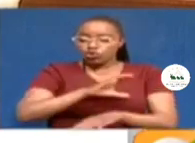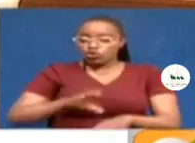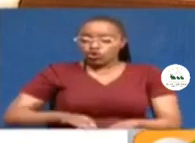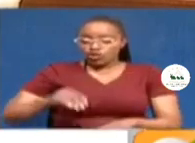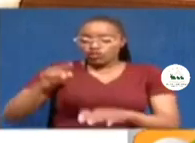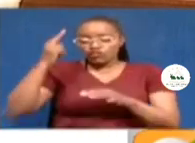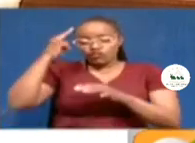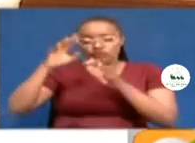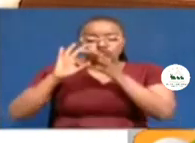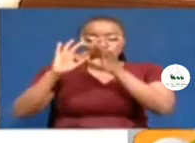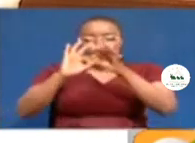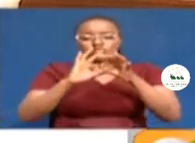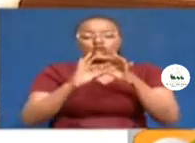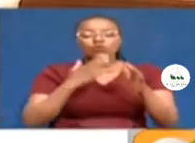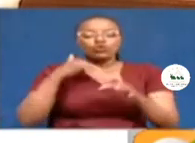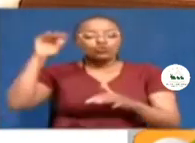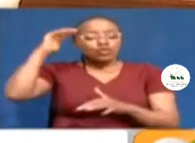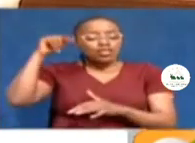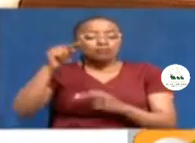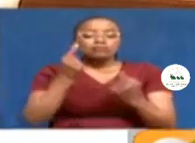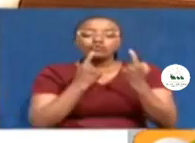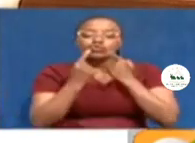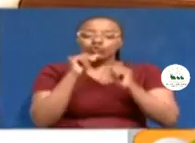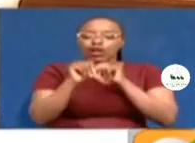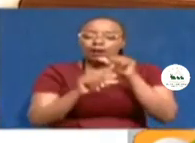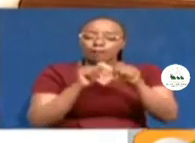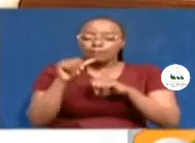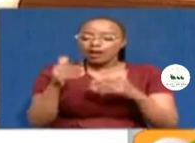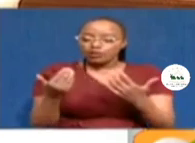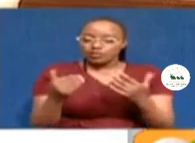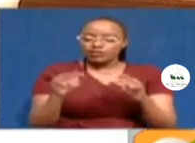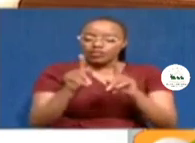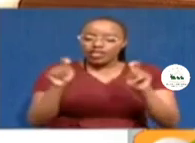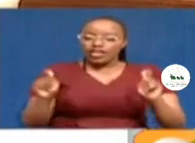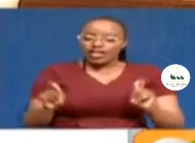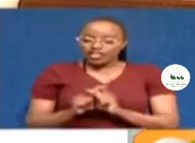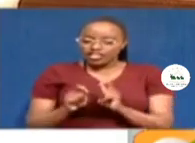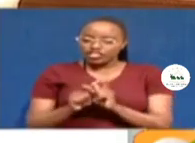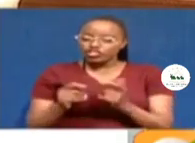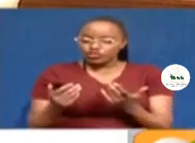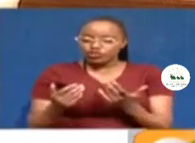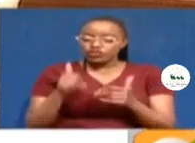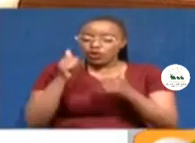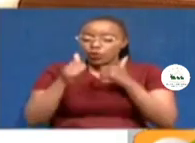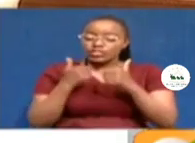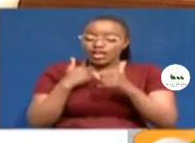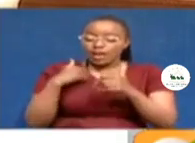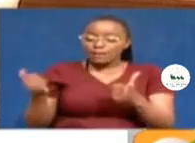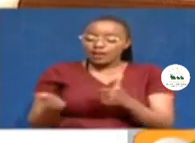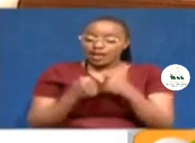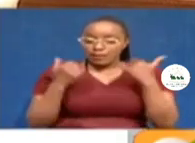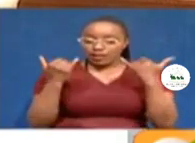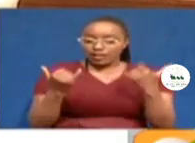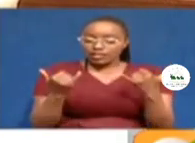on Cohesion, I want to hear their voice about the ethnic venom that is being spewed